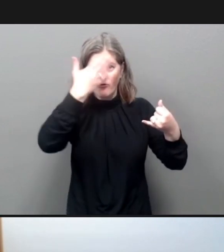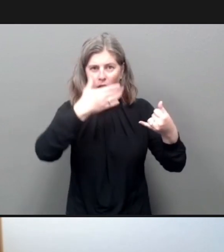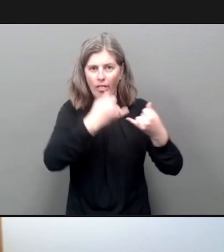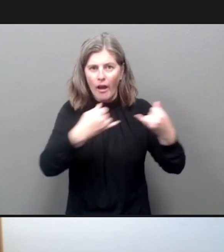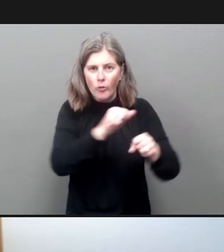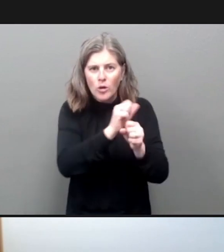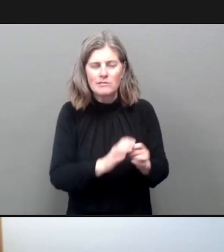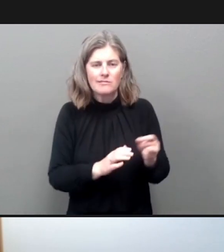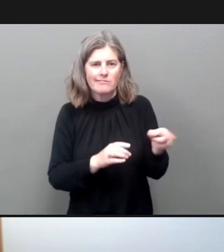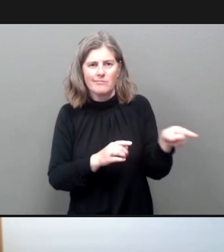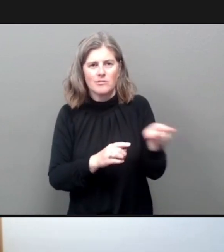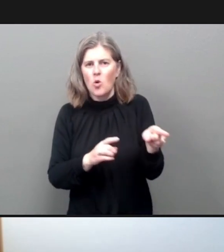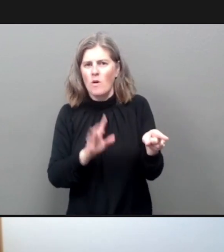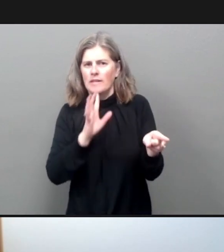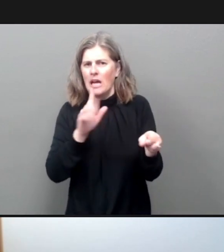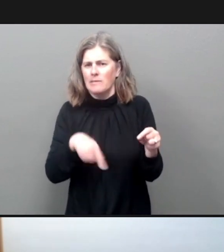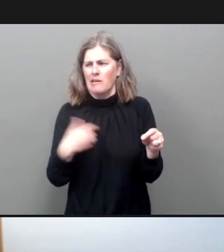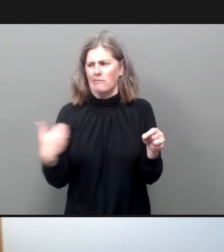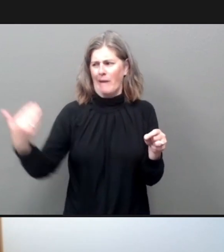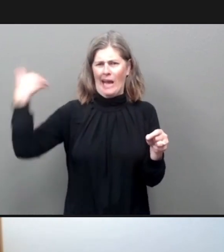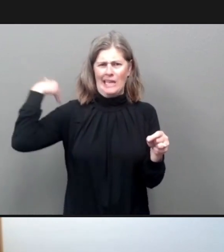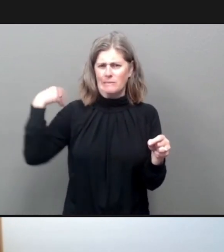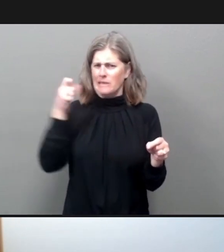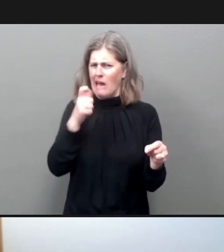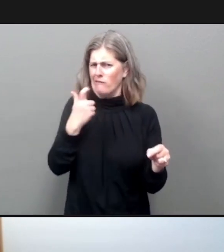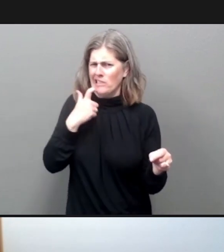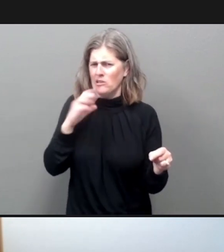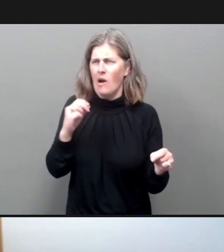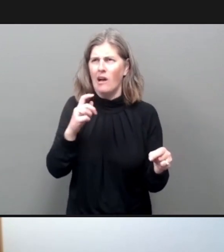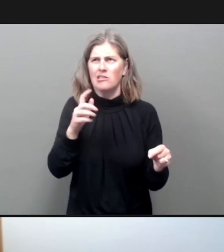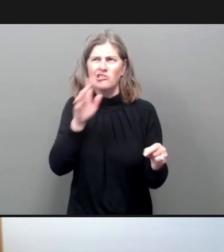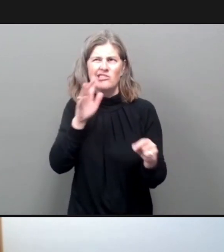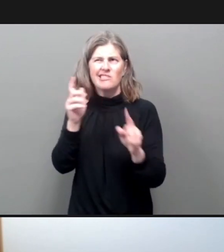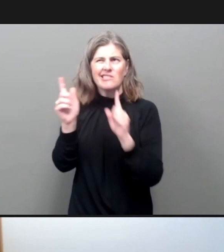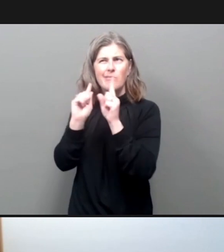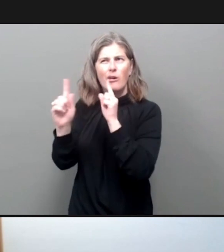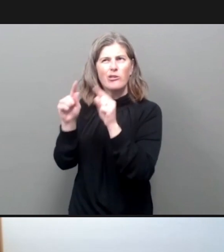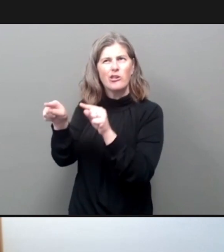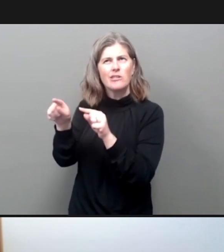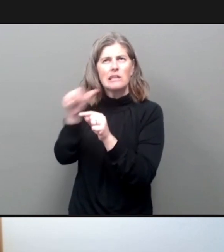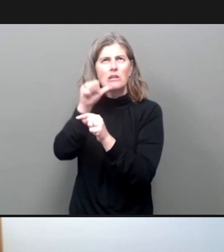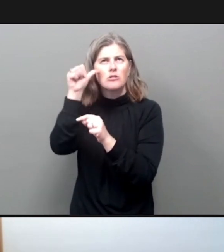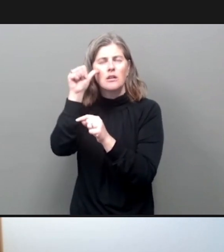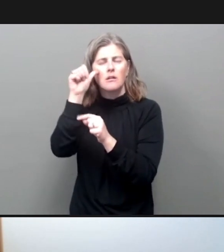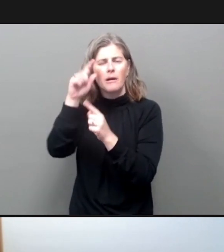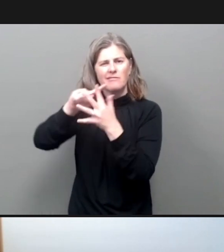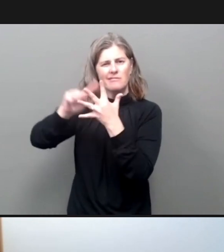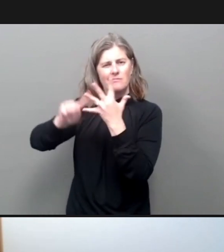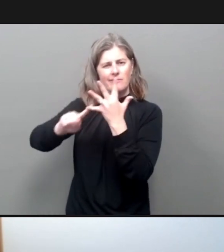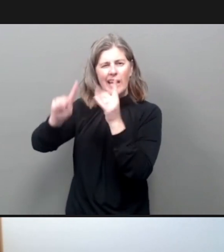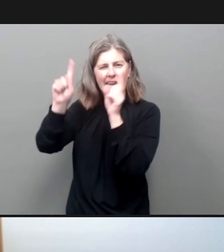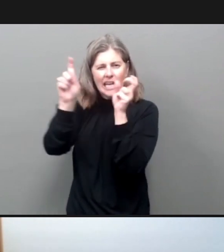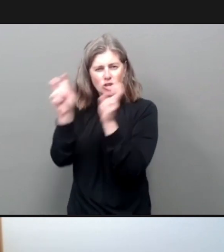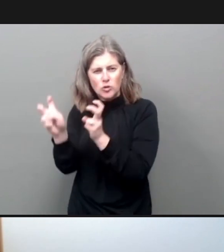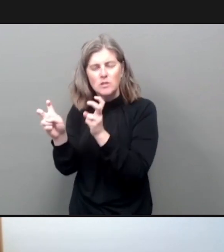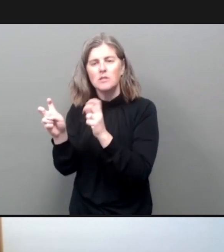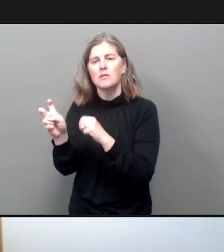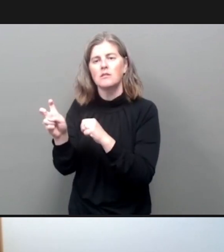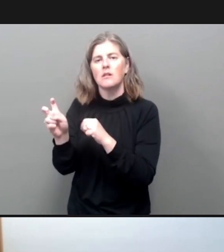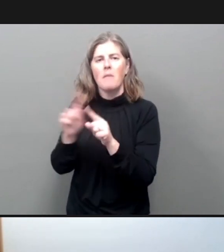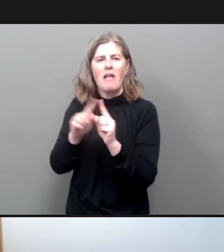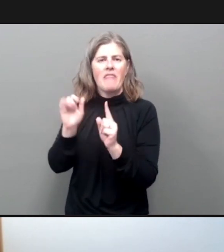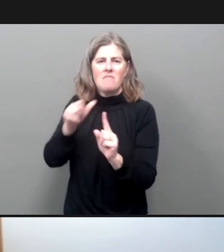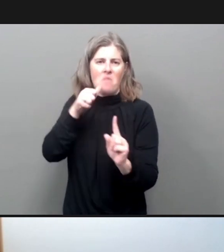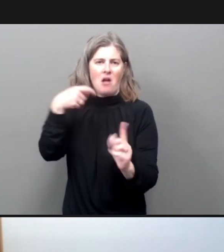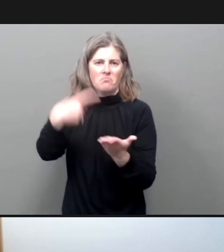but not recently. Didn't come. I was talking with her today about a variety of issues, or yesterday about a variety of issues, and that